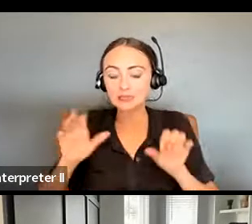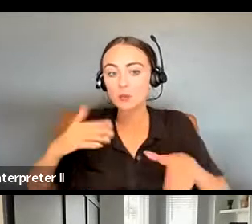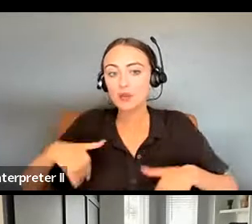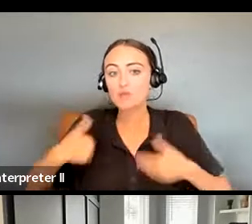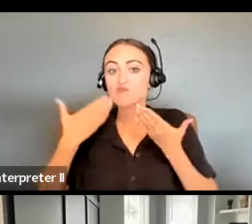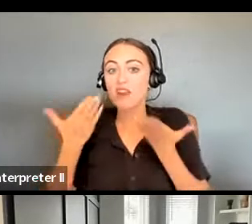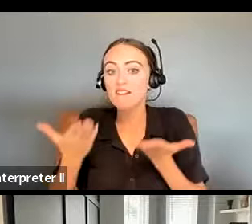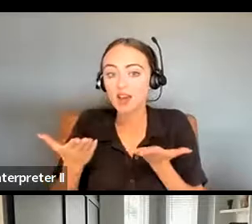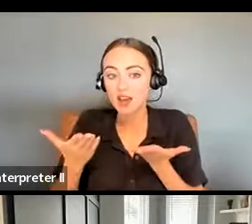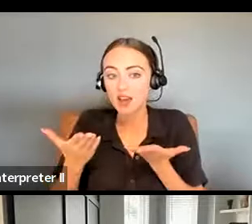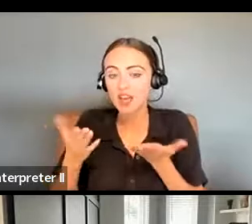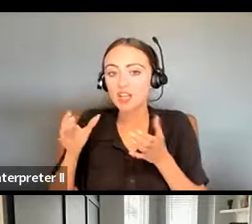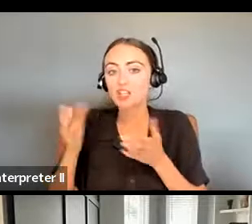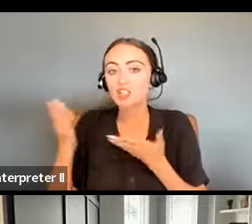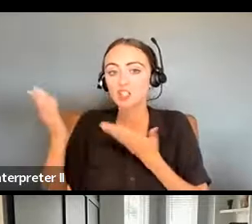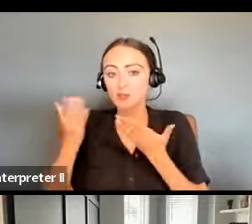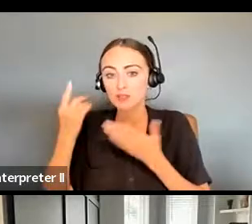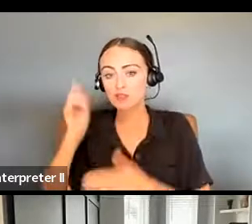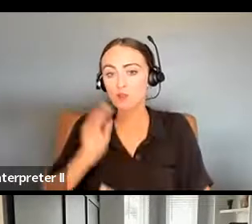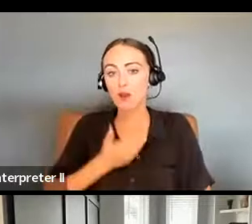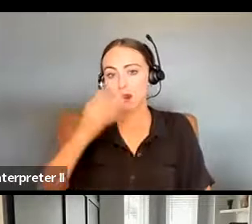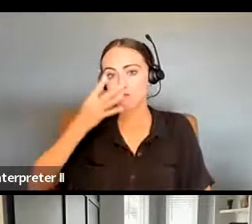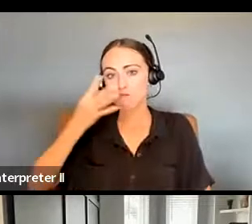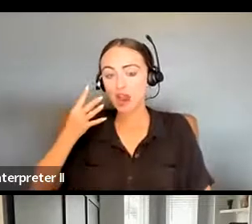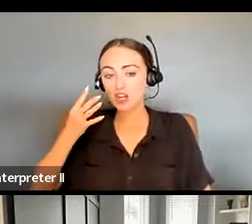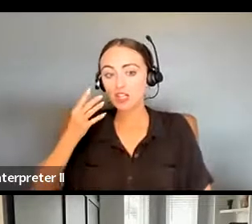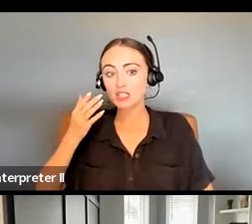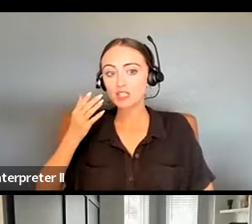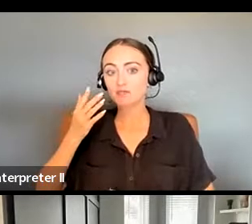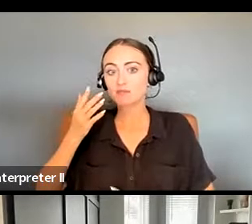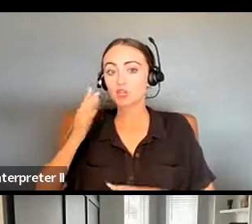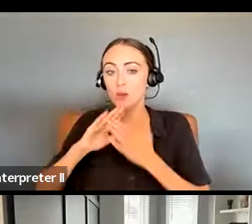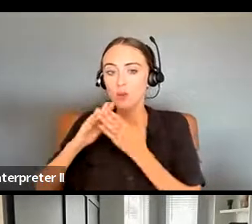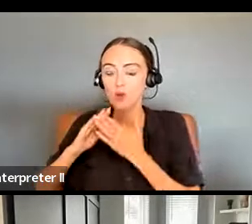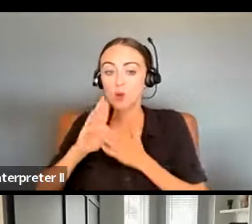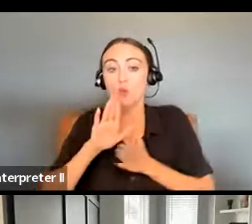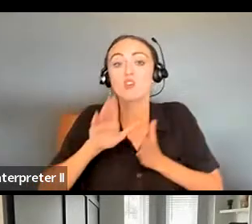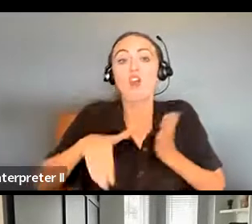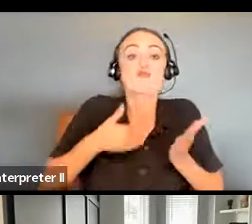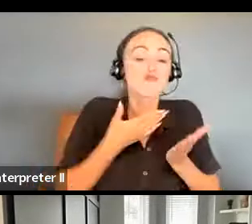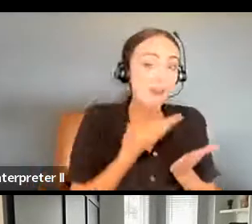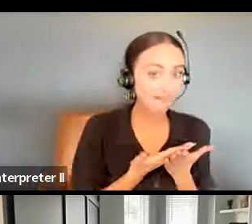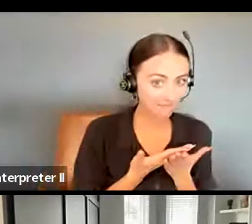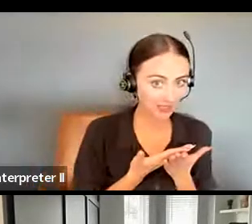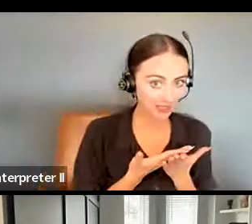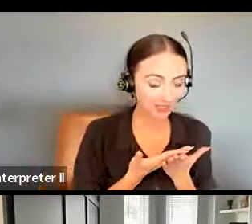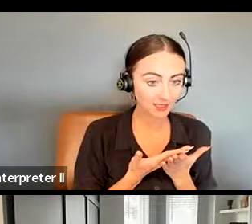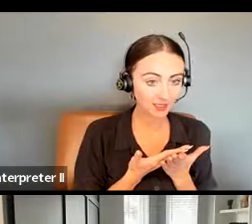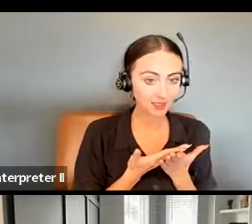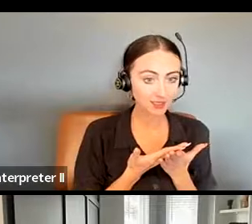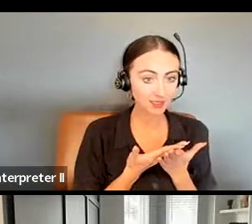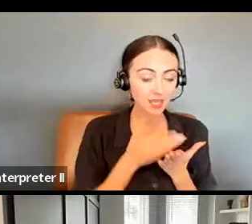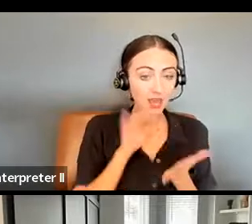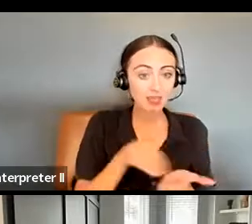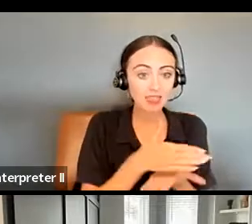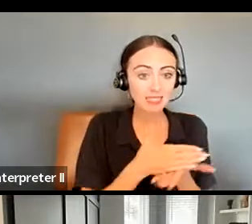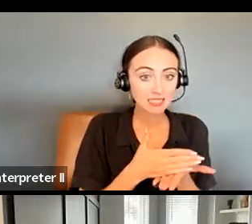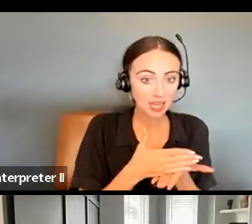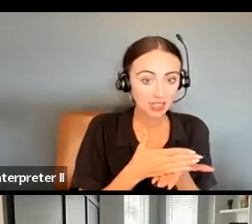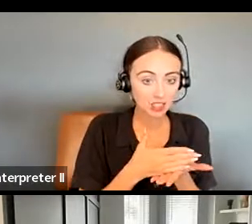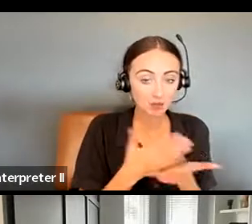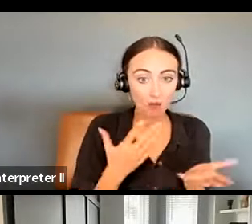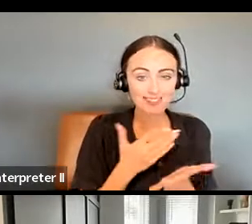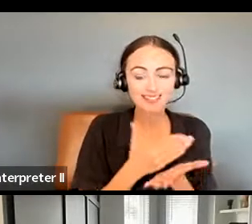the services that our migrant community who is arriving needs. And that section is